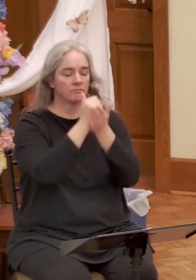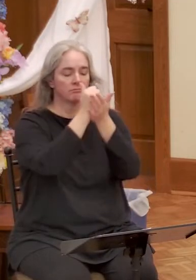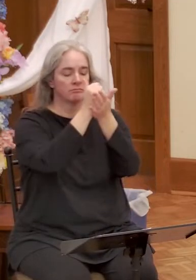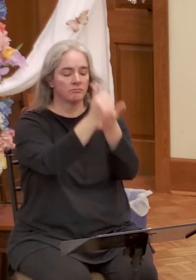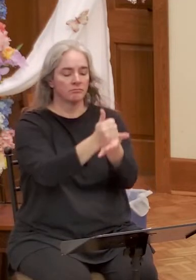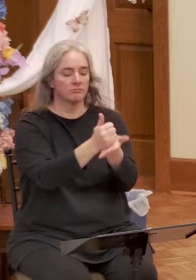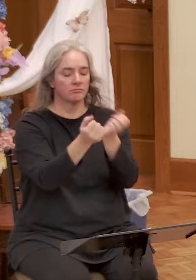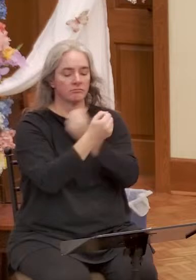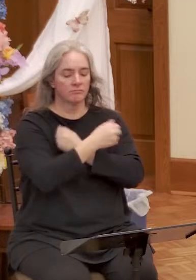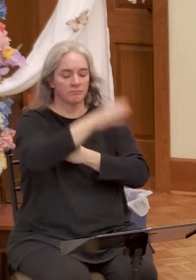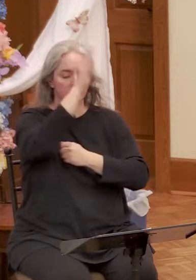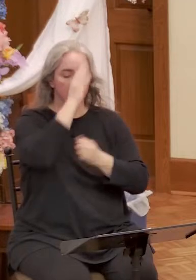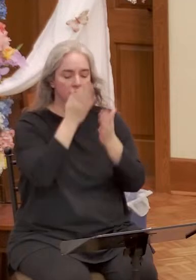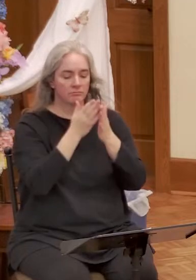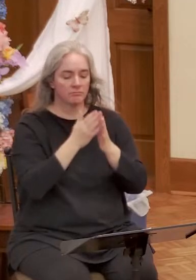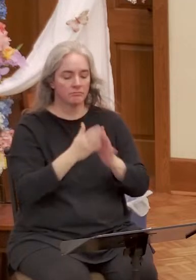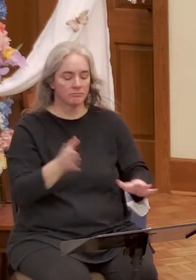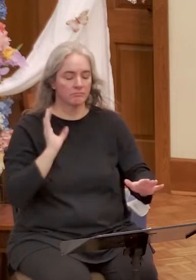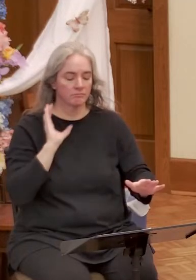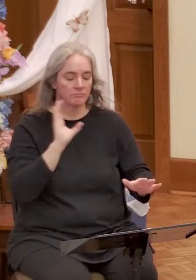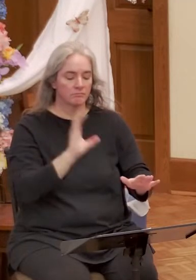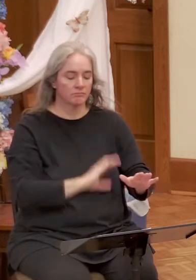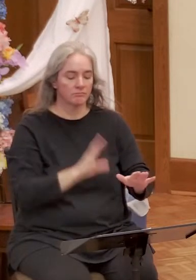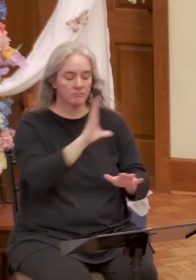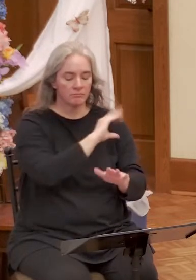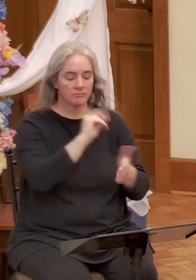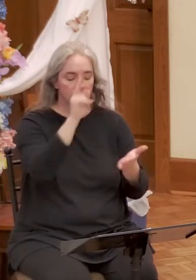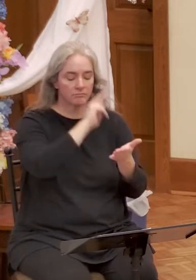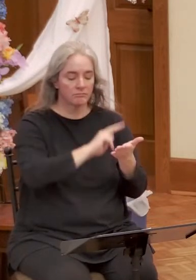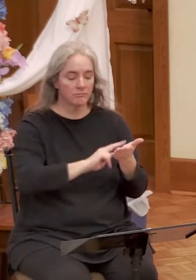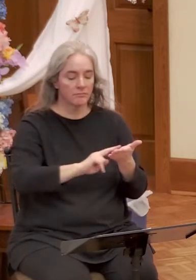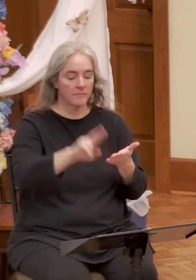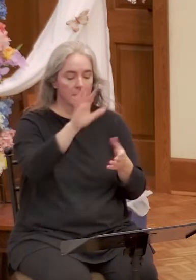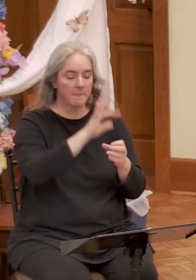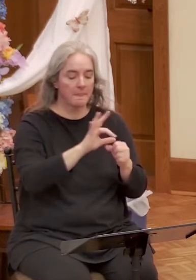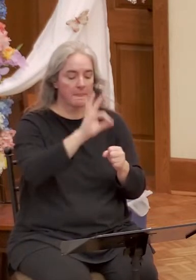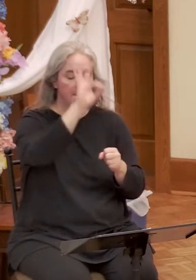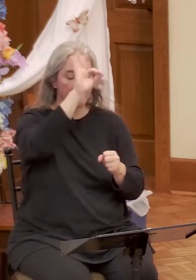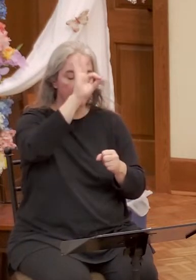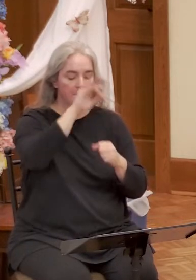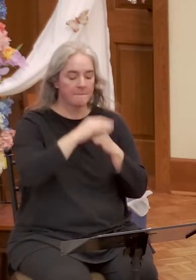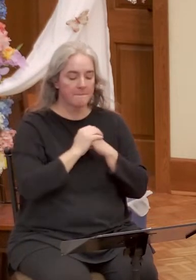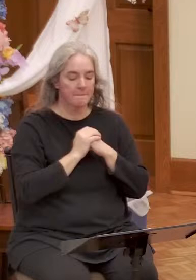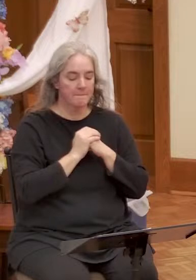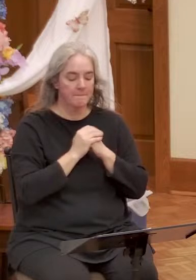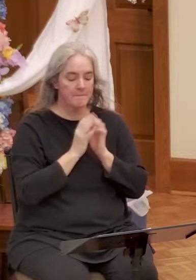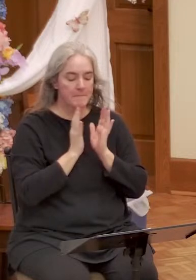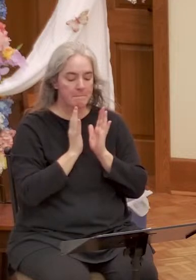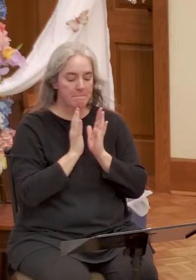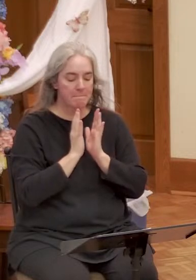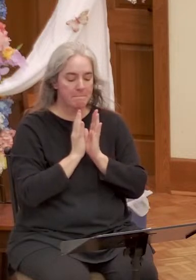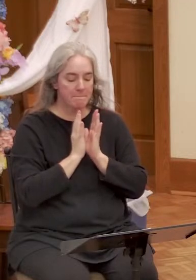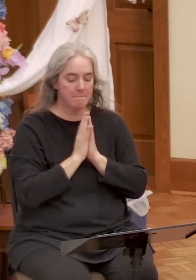God, the peace of Christ, and the creativity of the Holy Spirit. Amen.